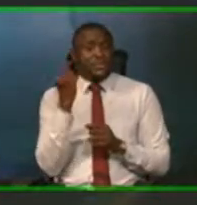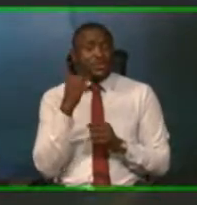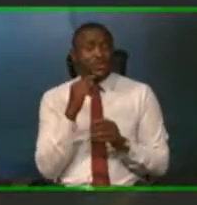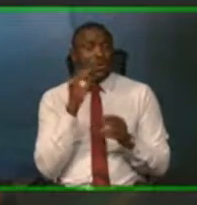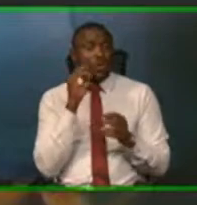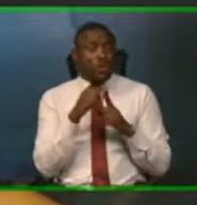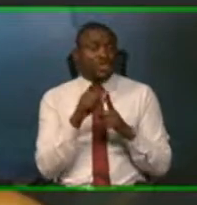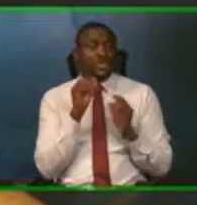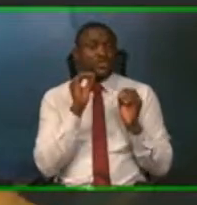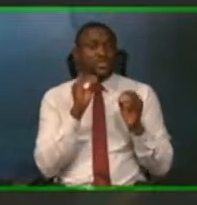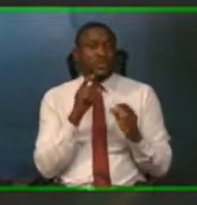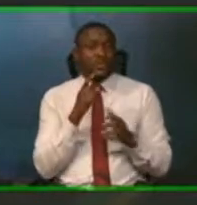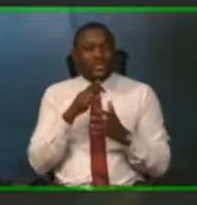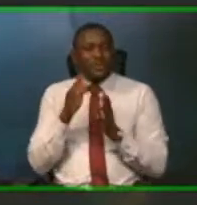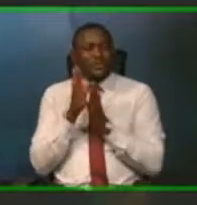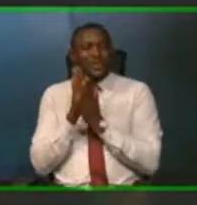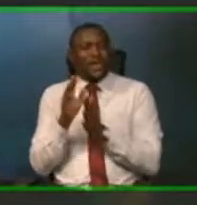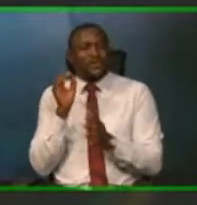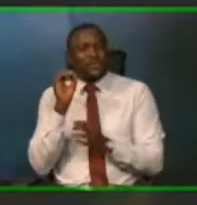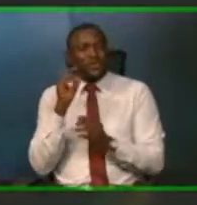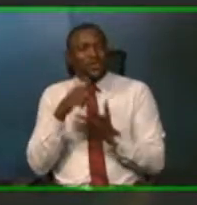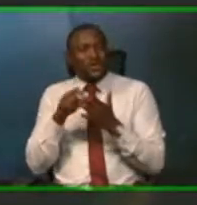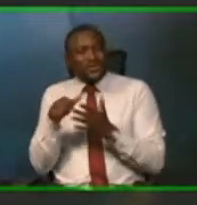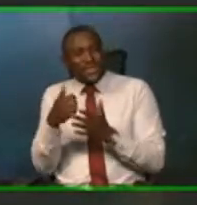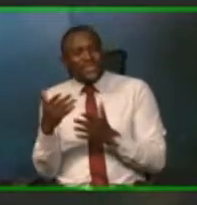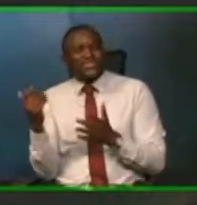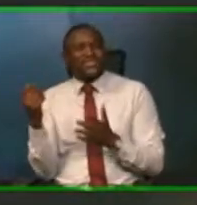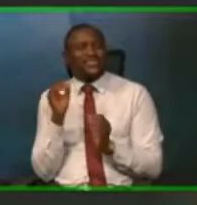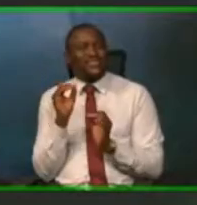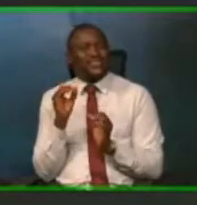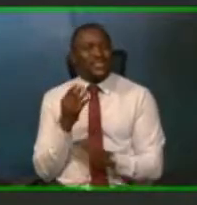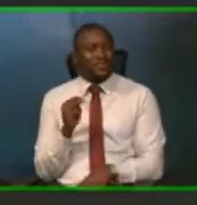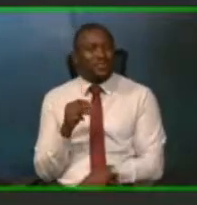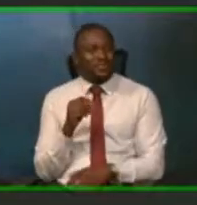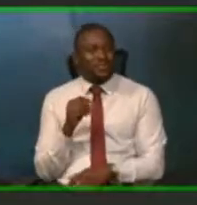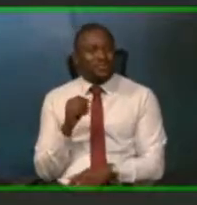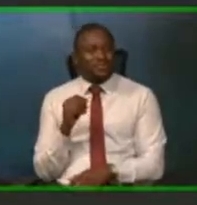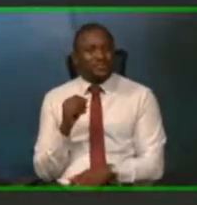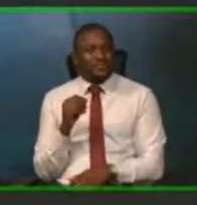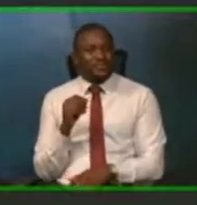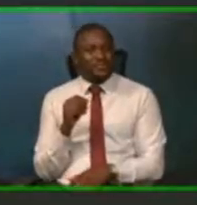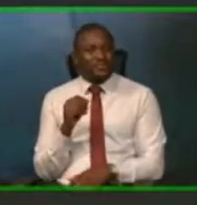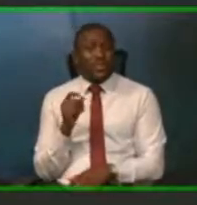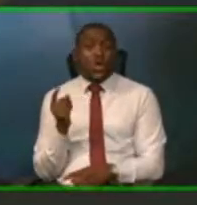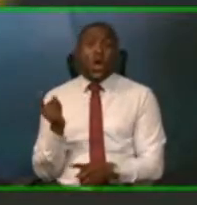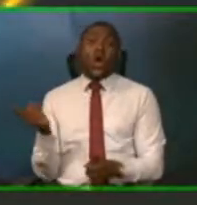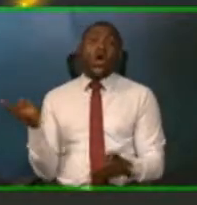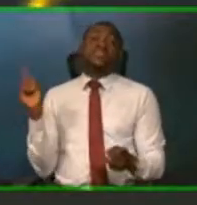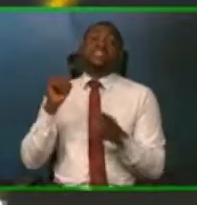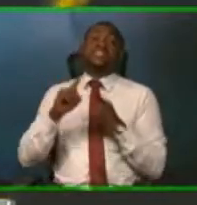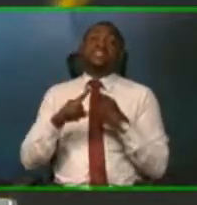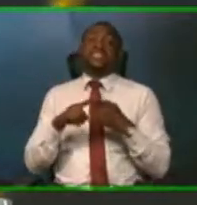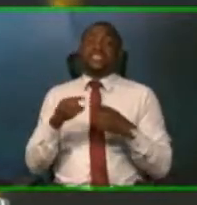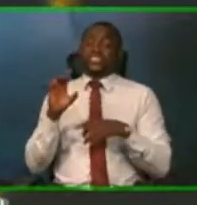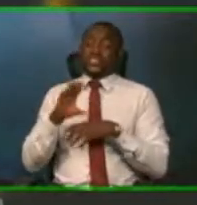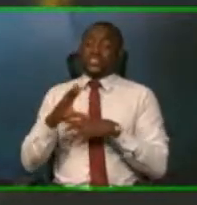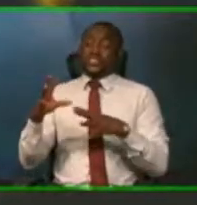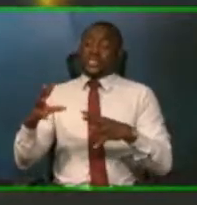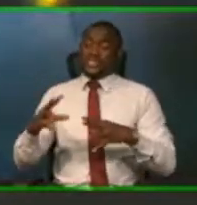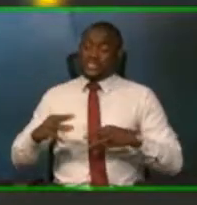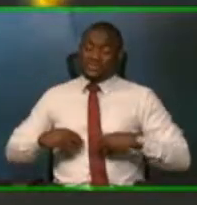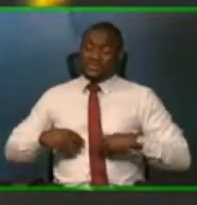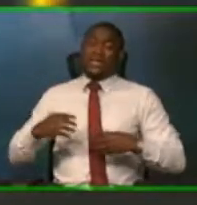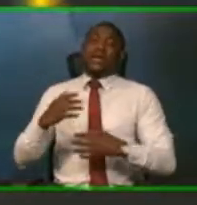So what else was he teaching them? Until the church embraces the